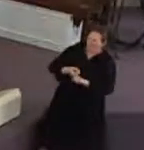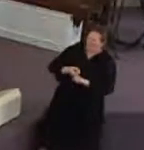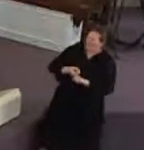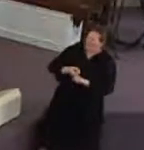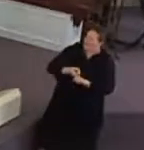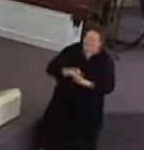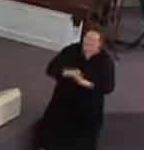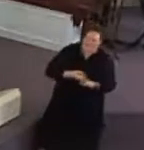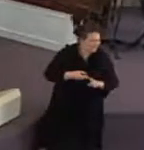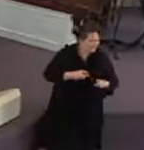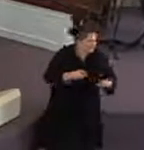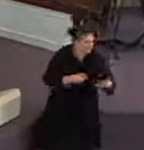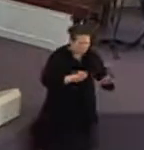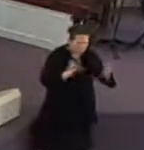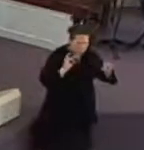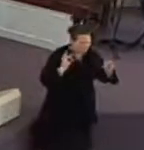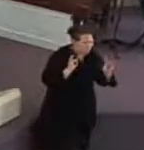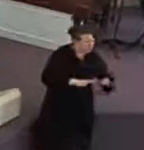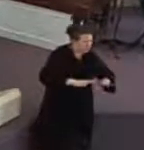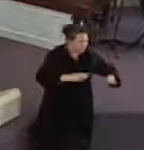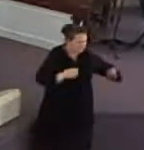my worst enemy."